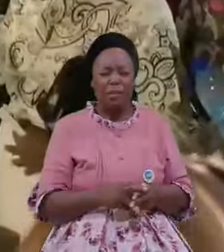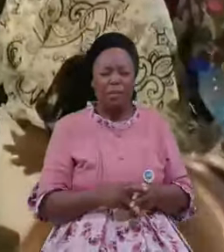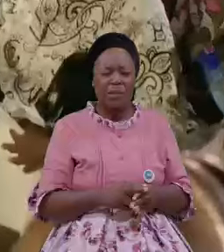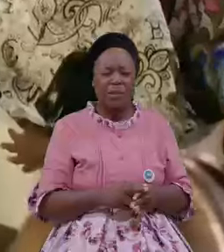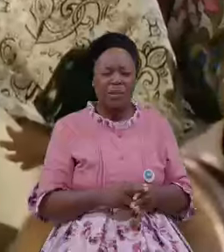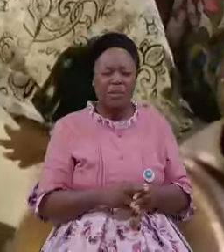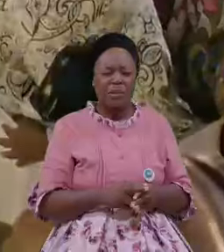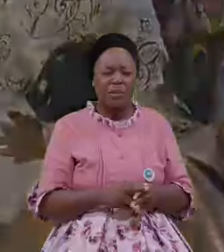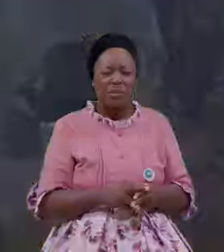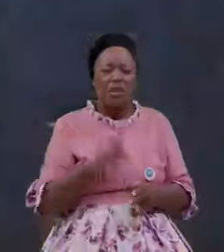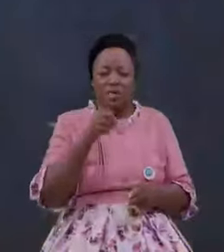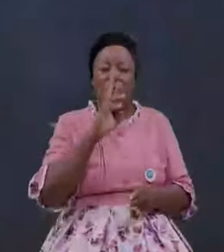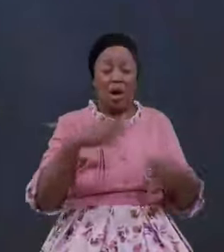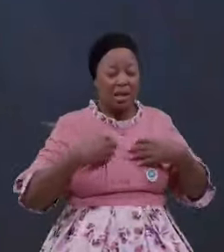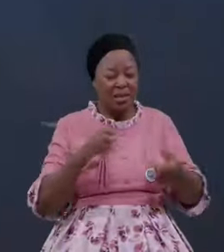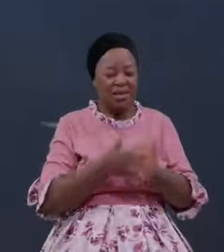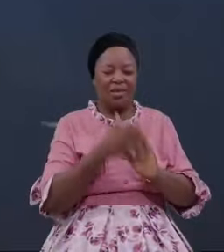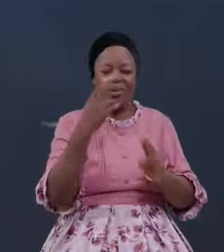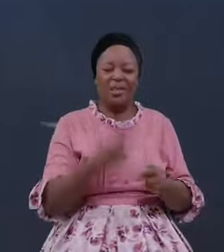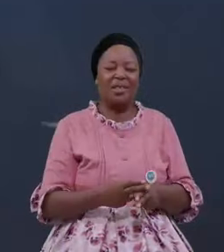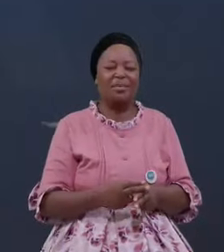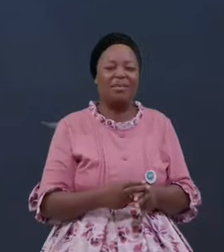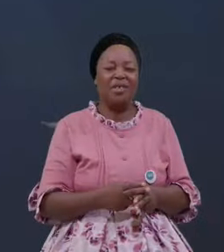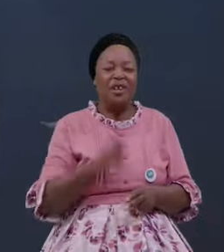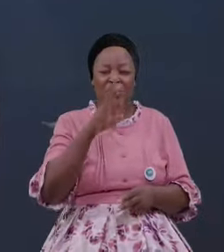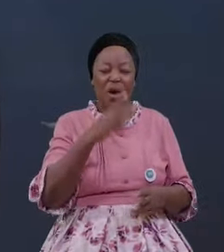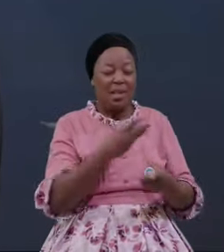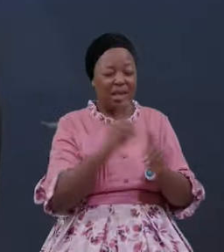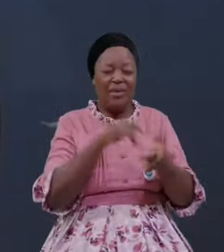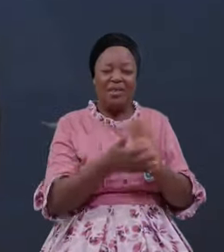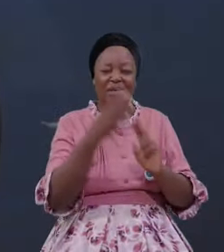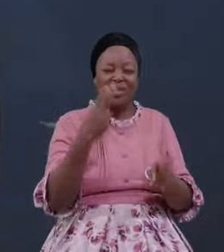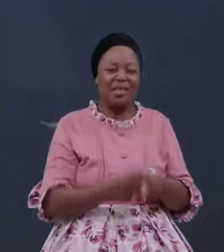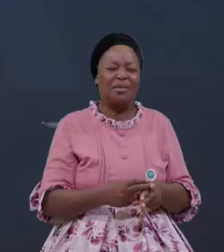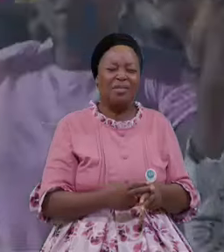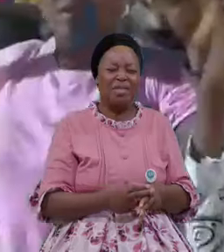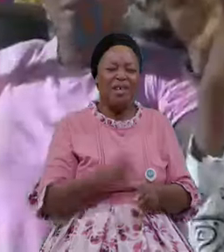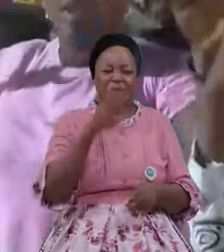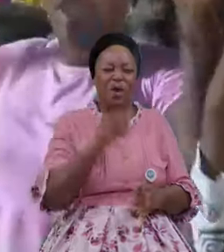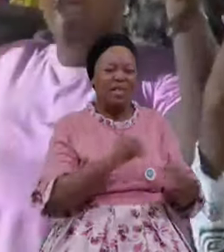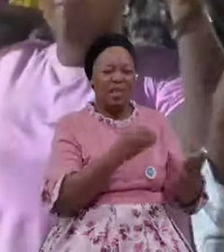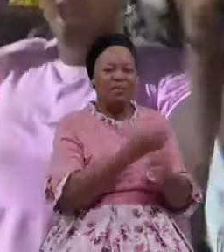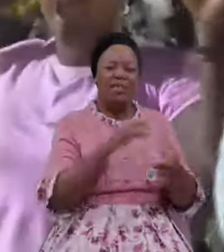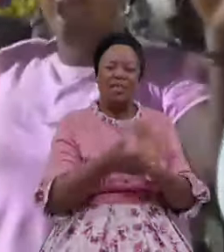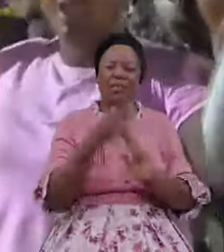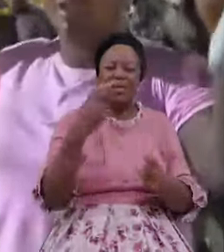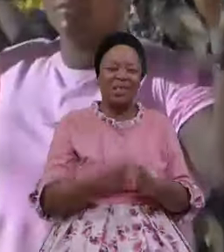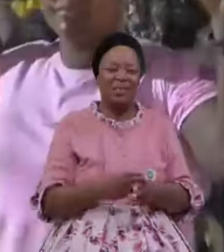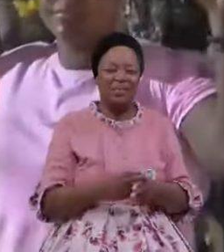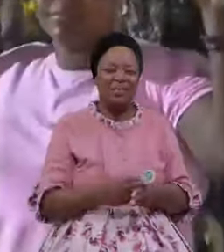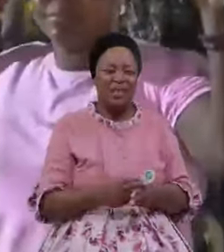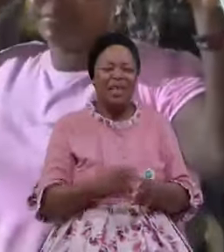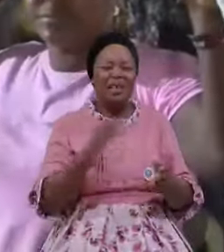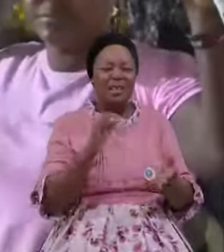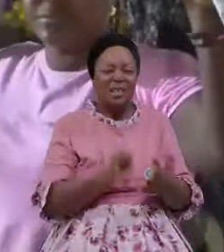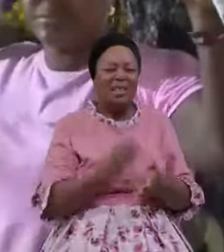You are healed. You are delivered. You are set free. That the